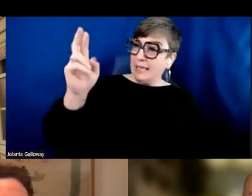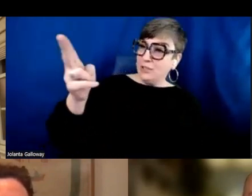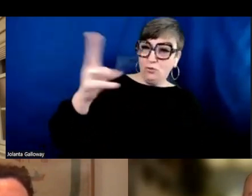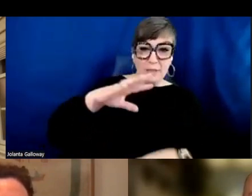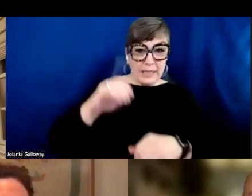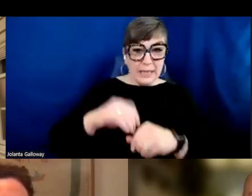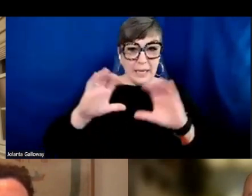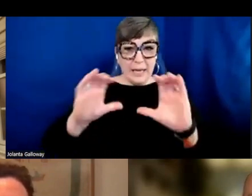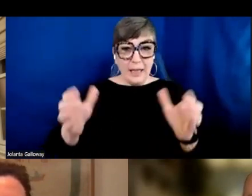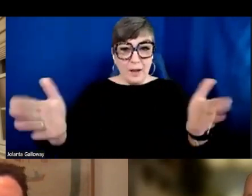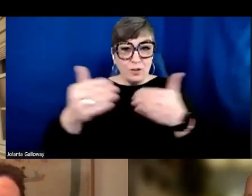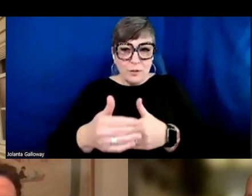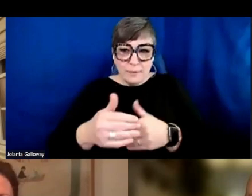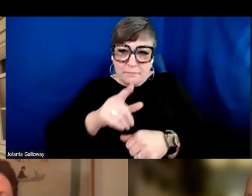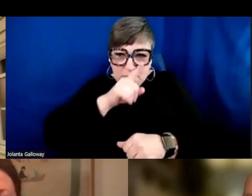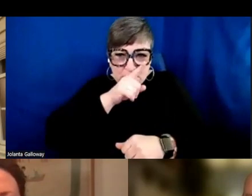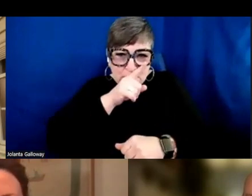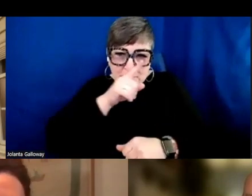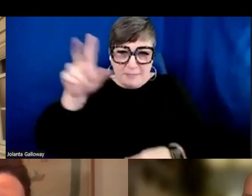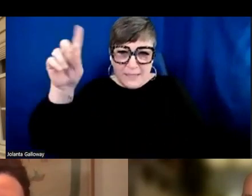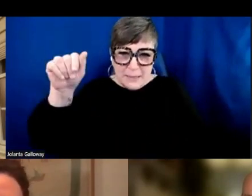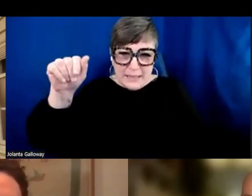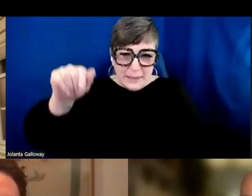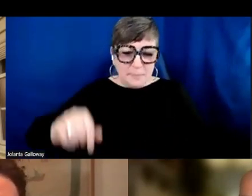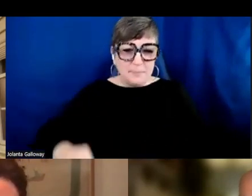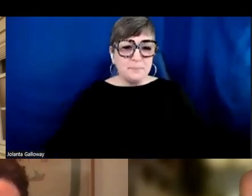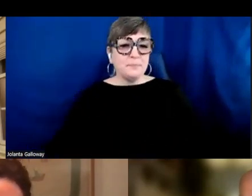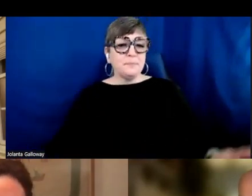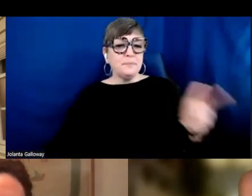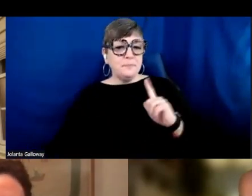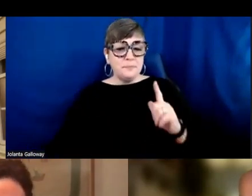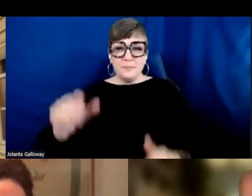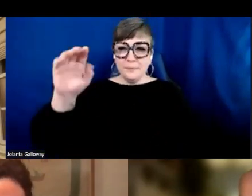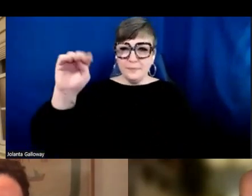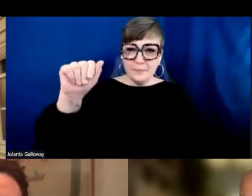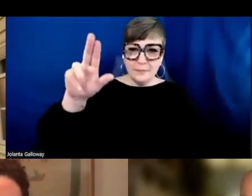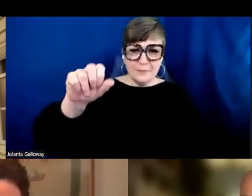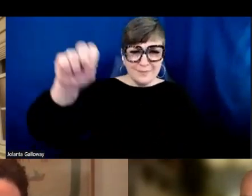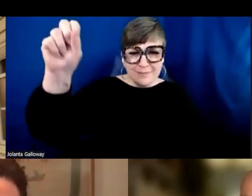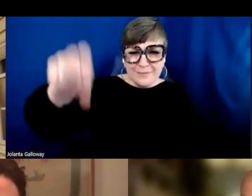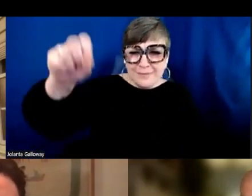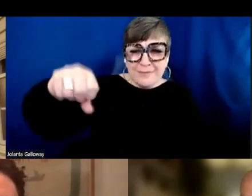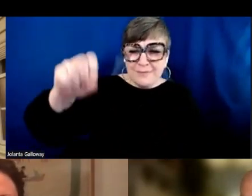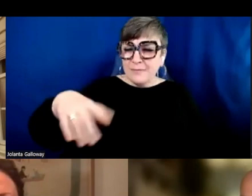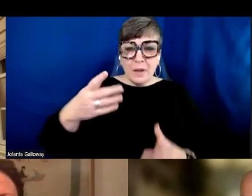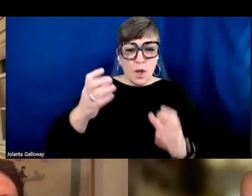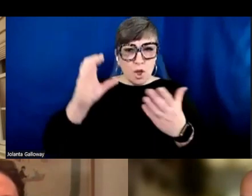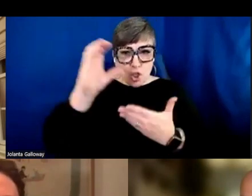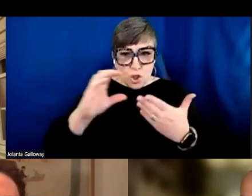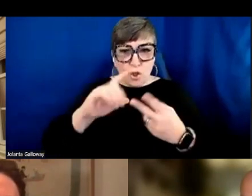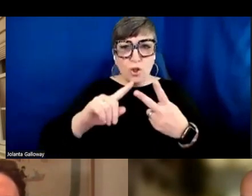That's a really good point about, um, librarianship and indexing and search and cataloging and disability.